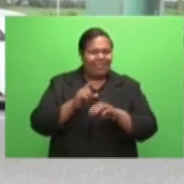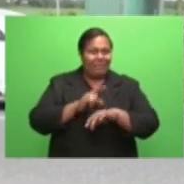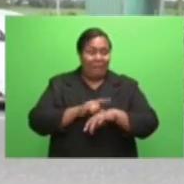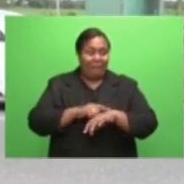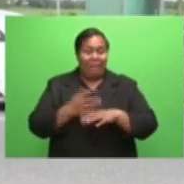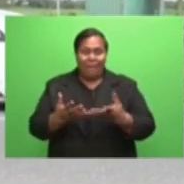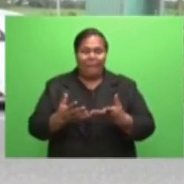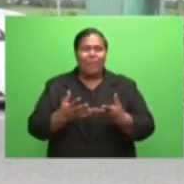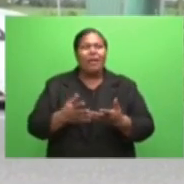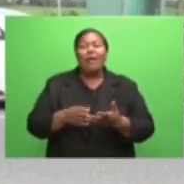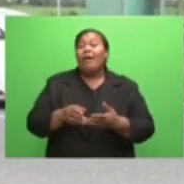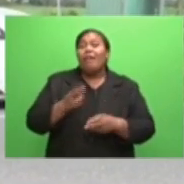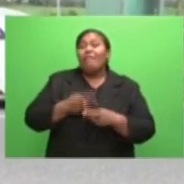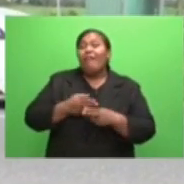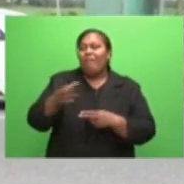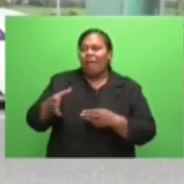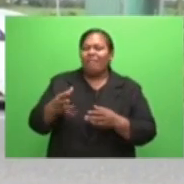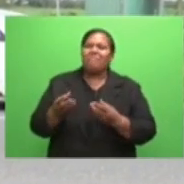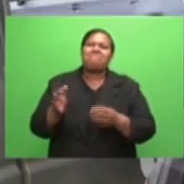easier for Fijians.